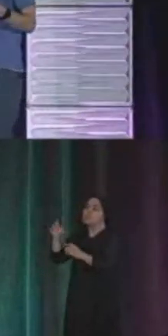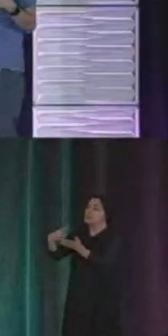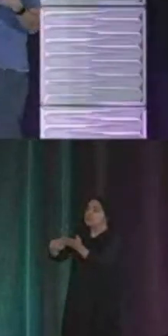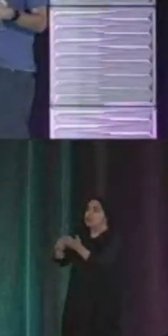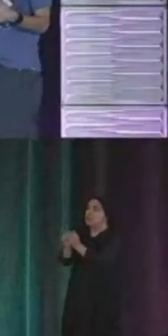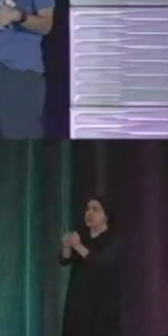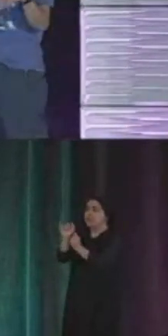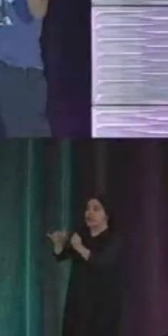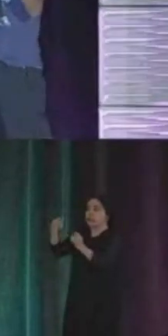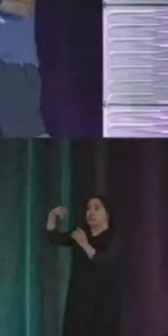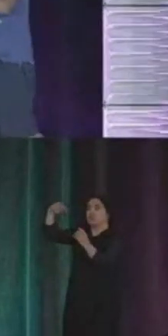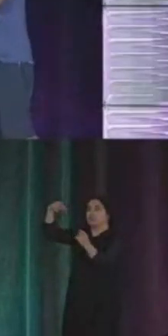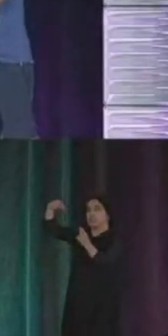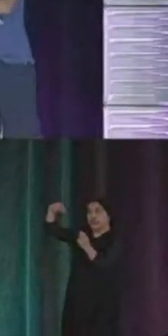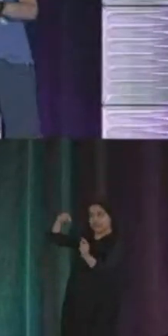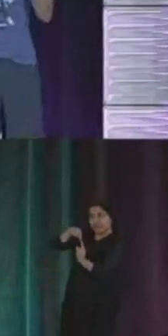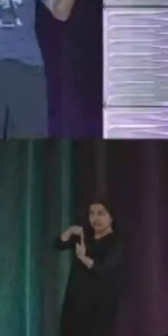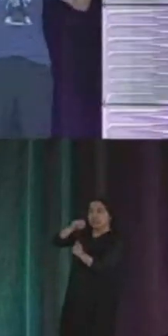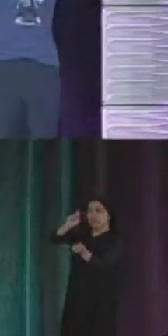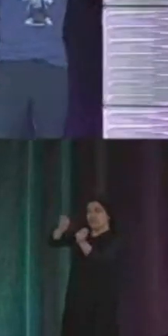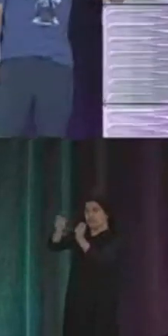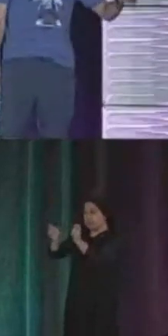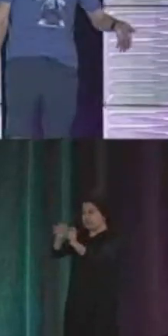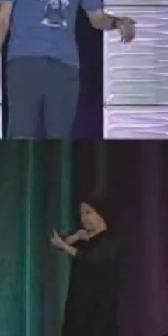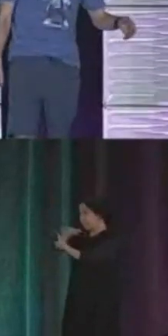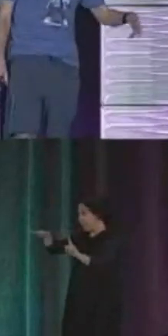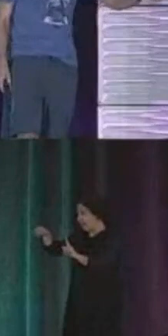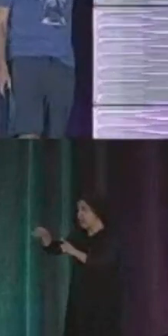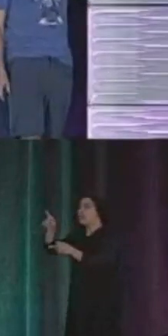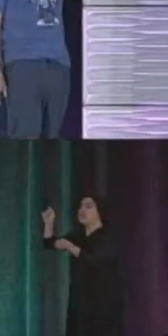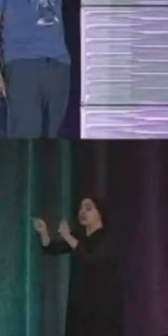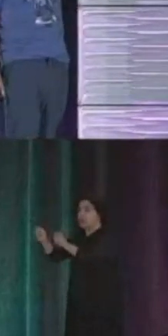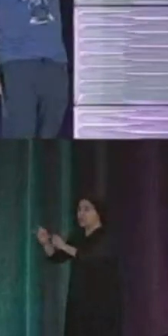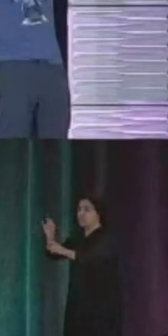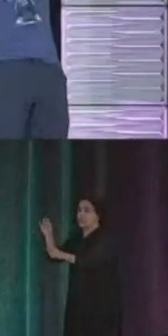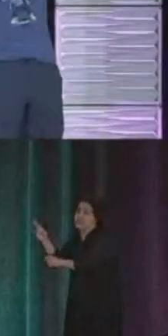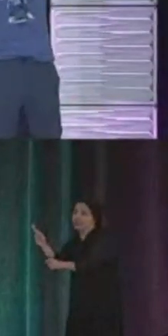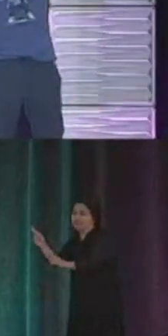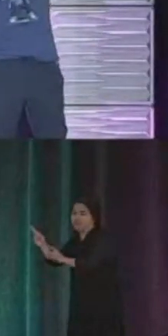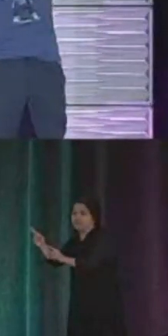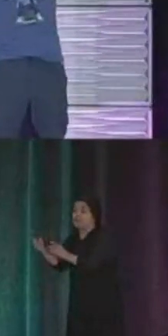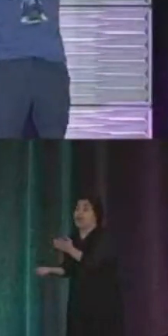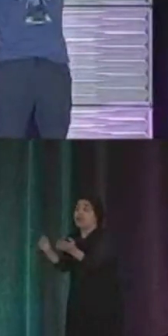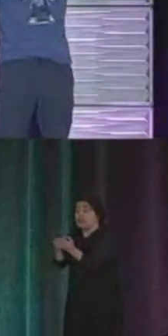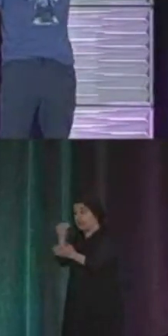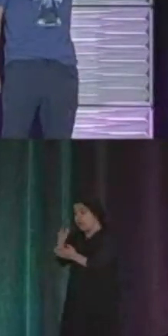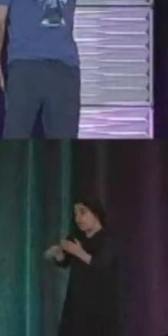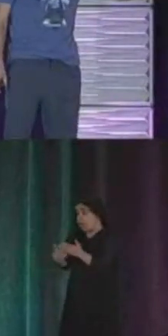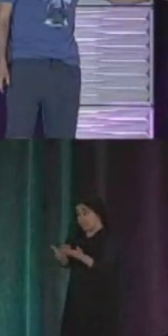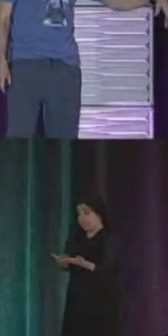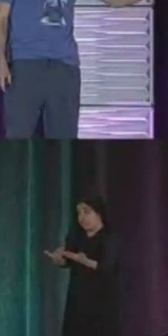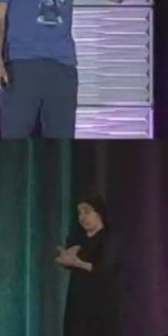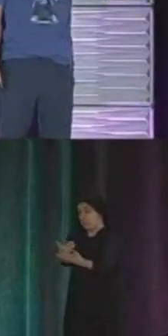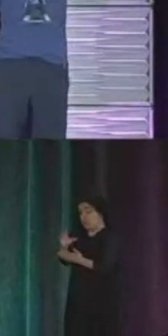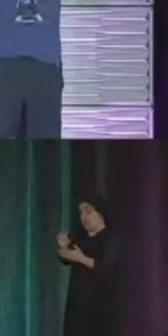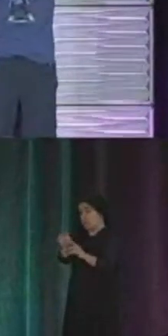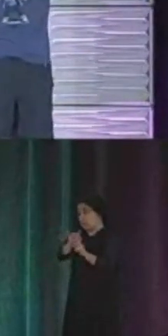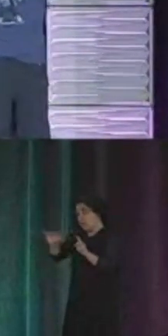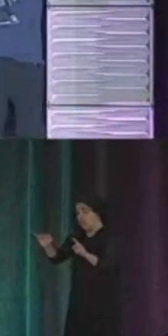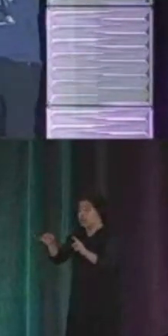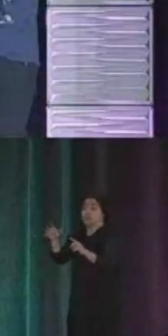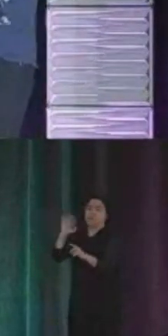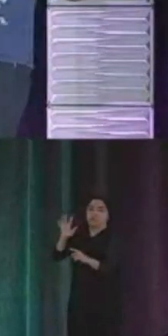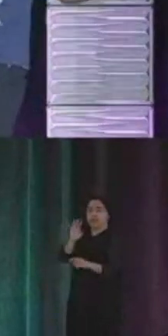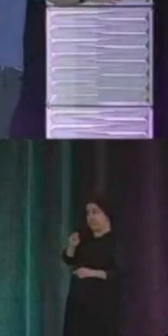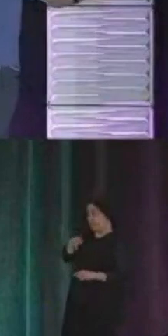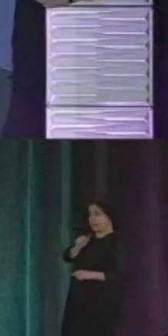to the server. Server will do the mutation, send it back, and then we render. And again, all of this is new code that we didn't have with our MPA.